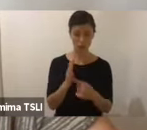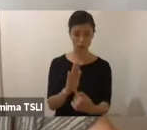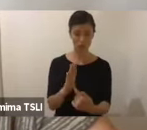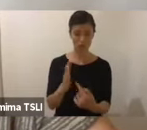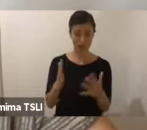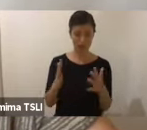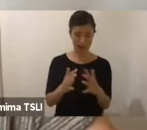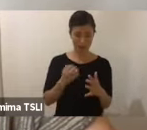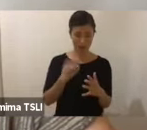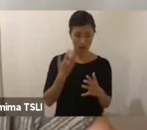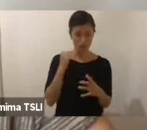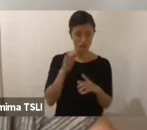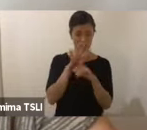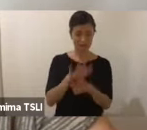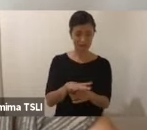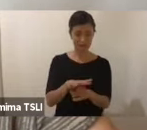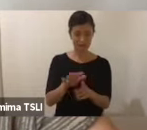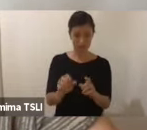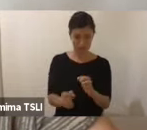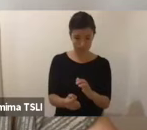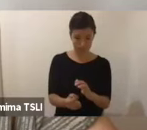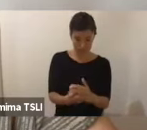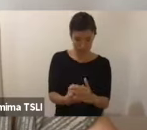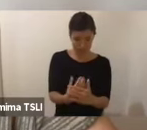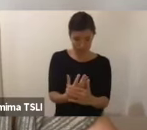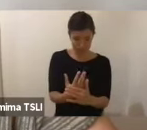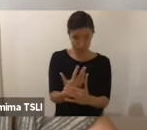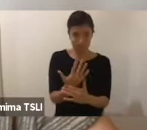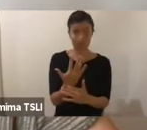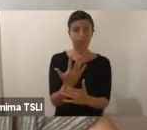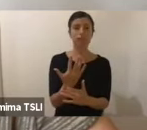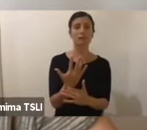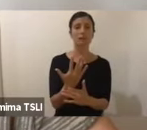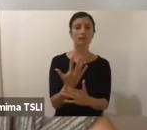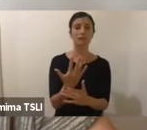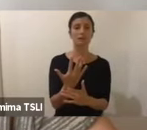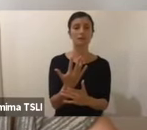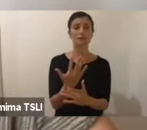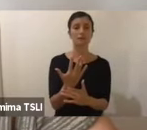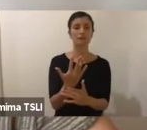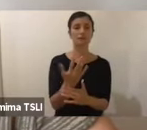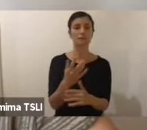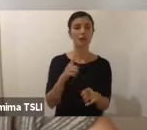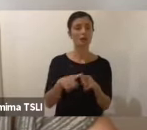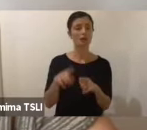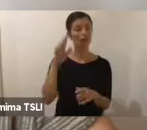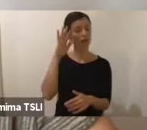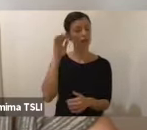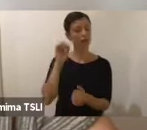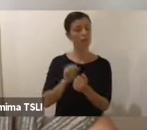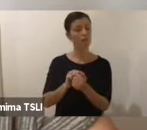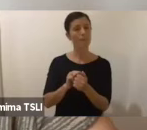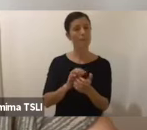carefully and notice my reactivity and i try to remember that hri and apatrapia are the great